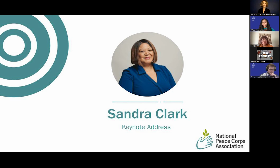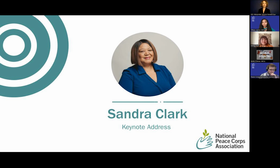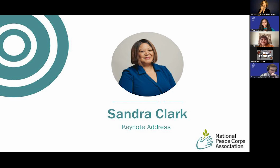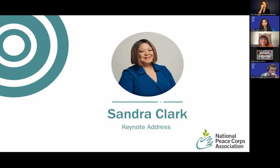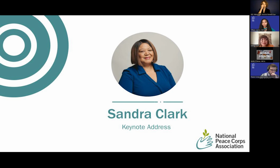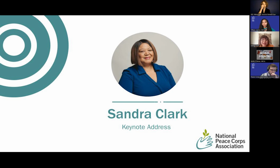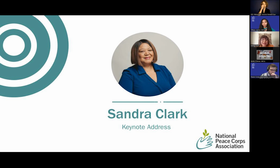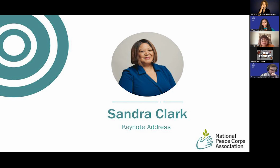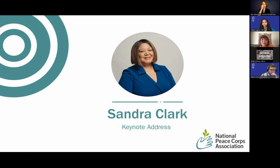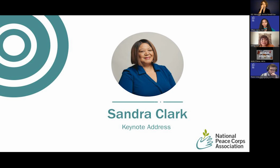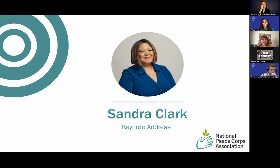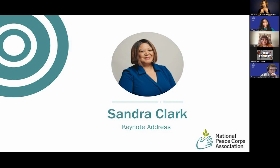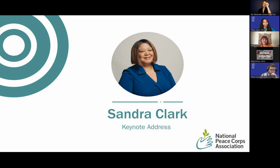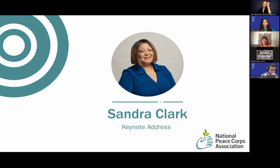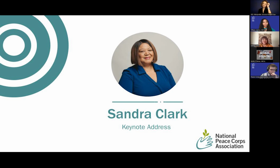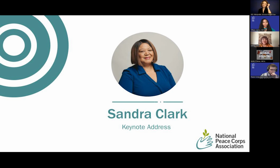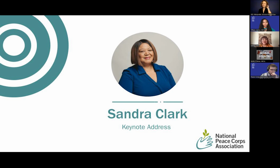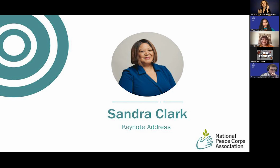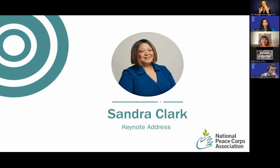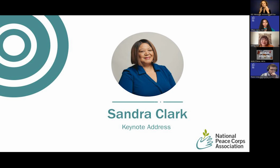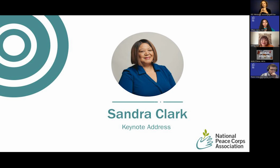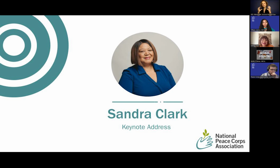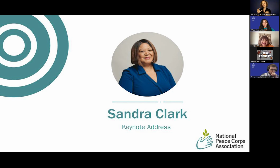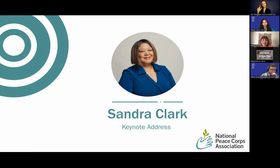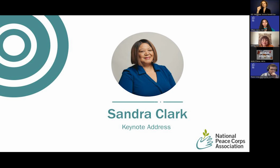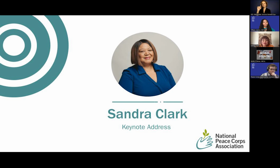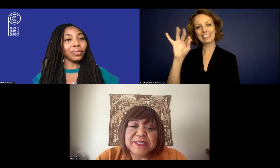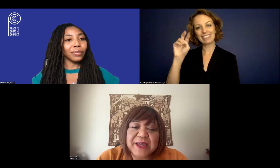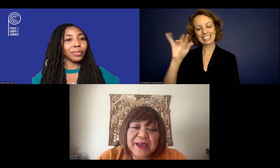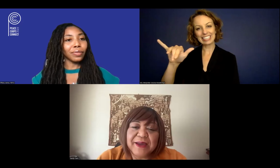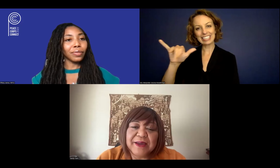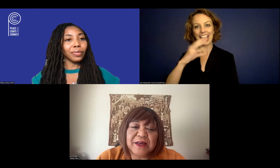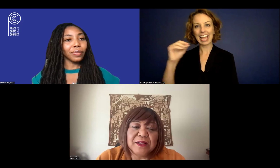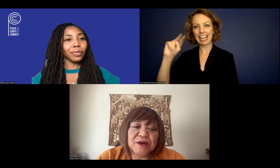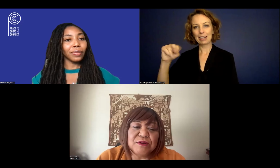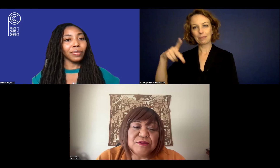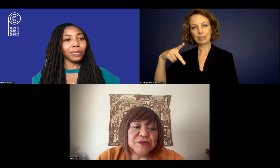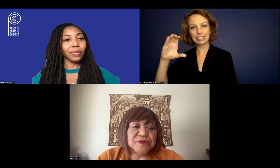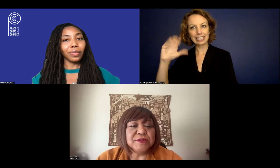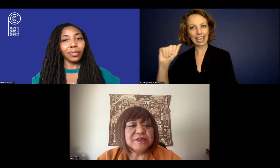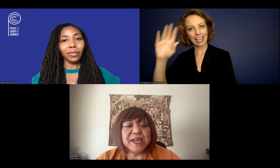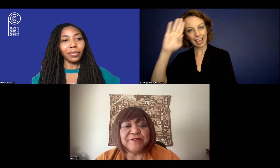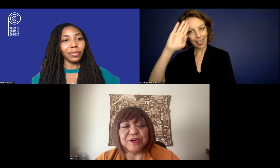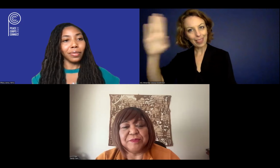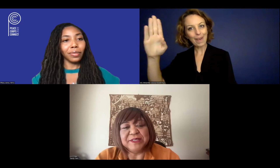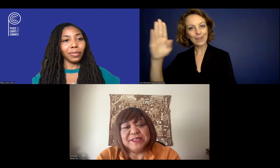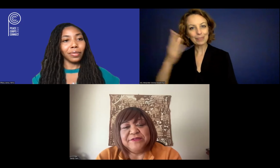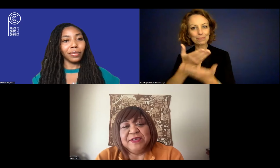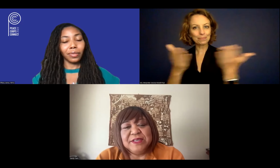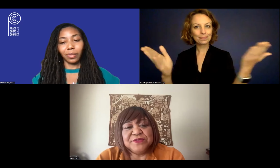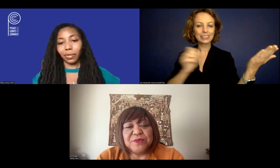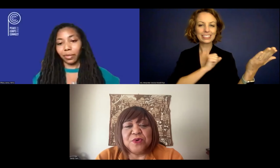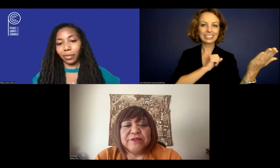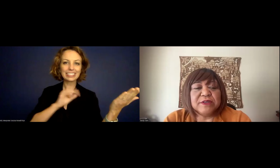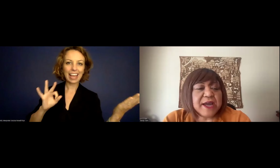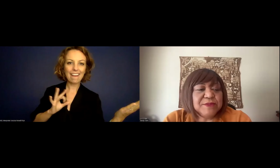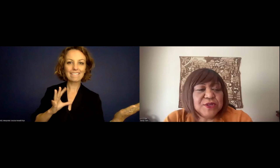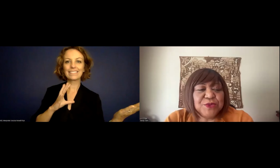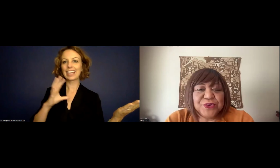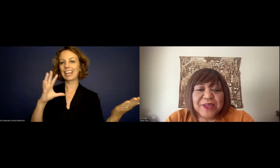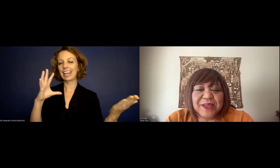Well, thank you so much, Tiffany. And NPCA, and hello to the staff and RPCVs from